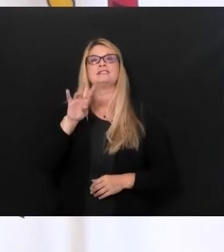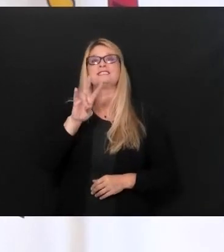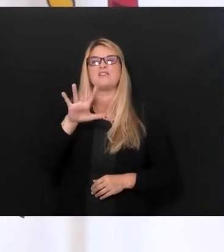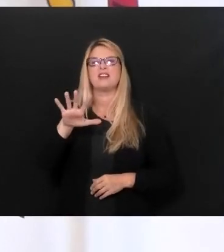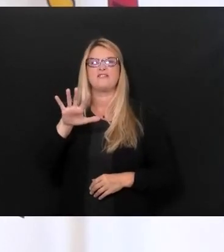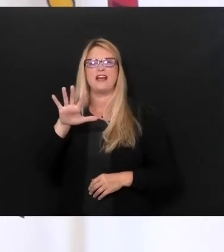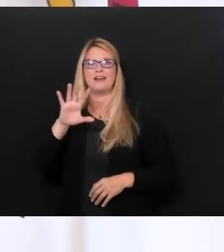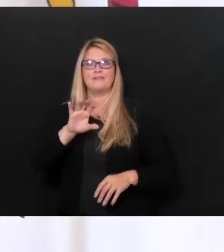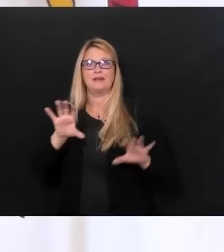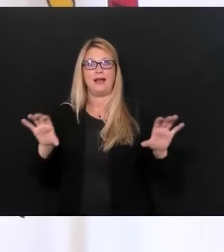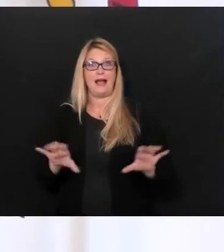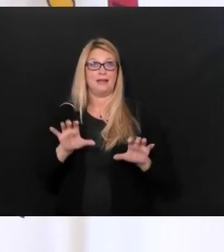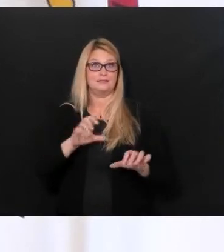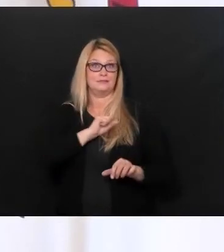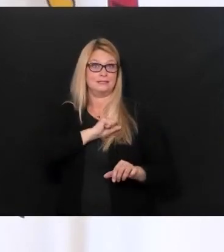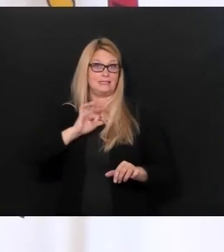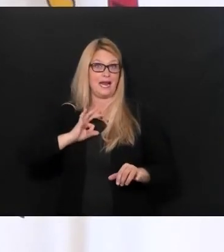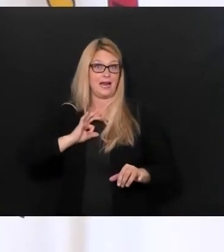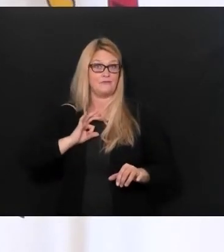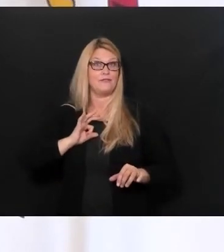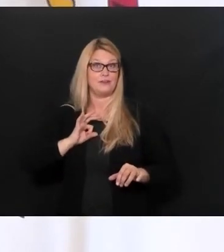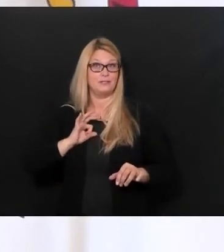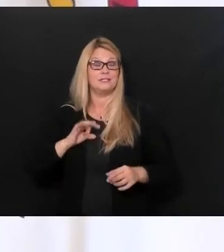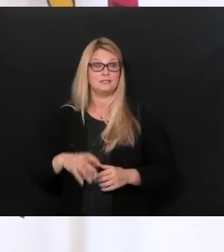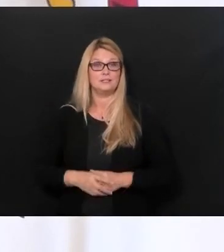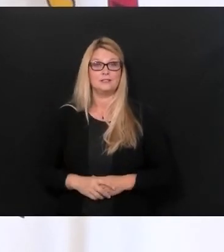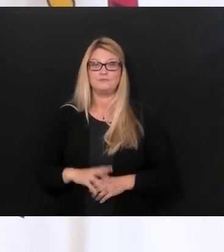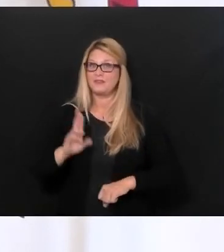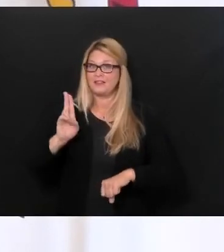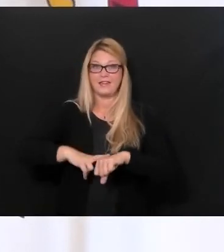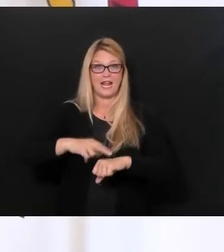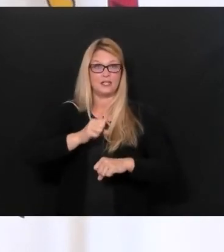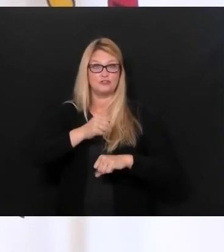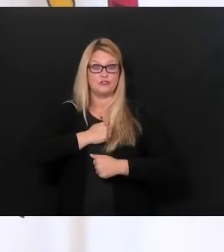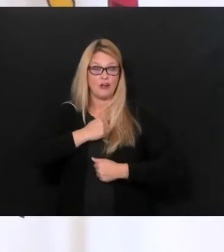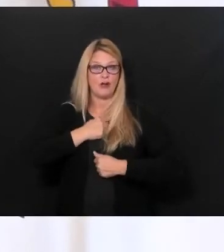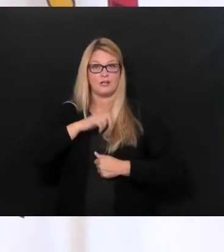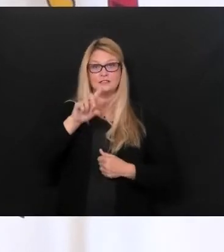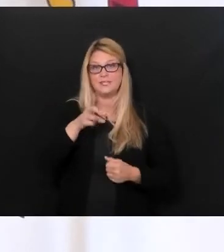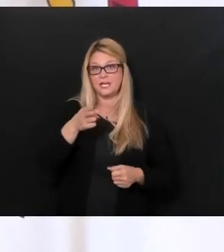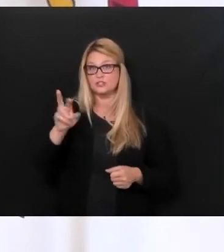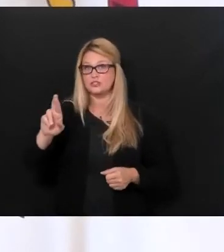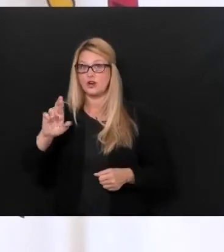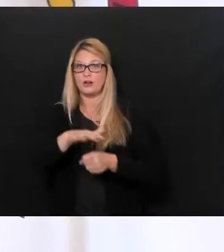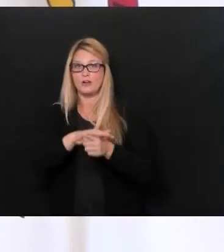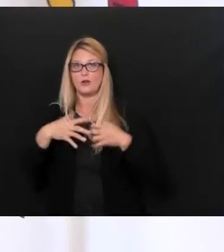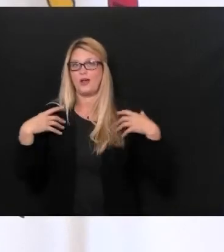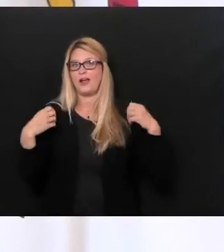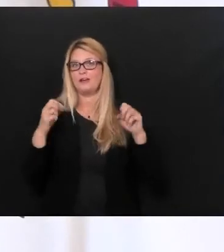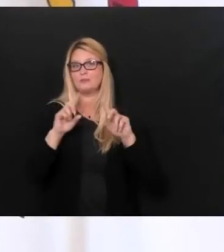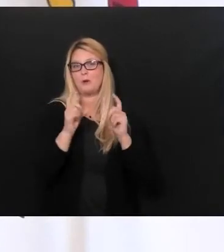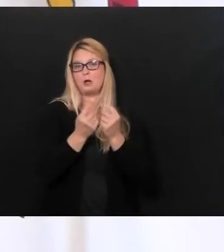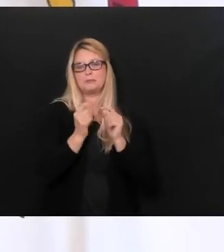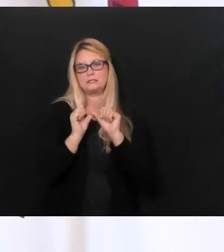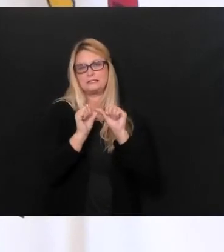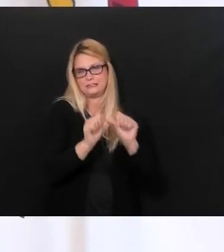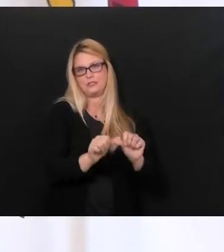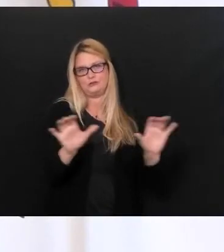active staff cases. Like I said, the National Guard and DHHR and local health departments continue to do great